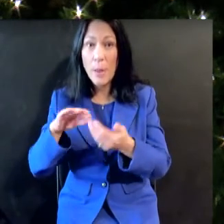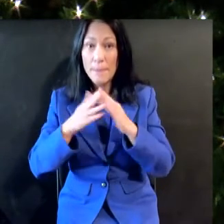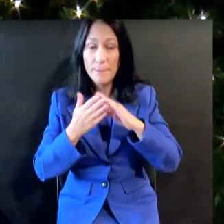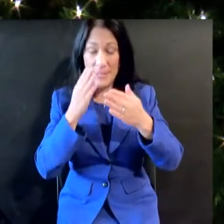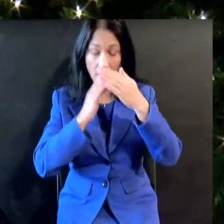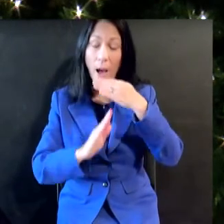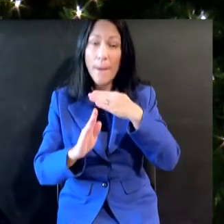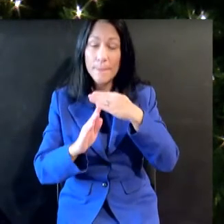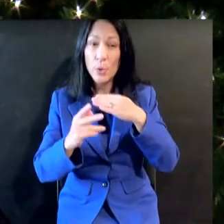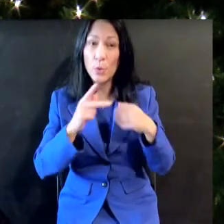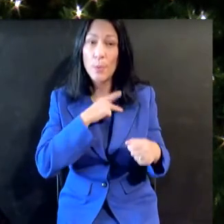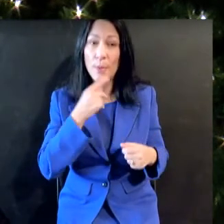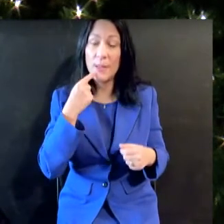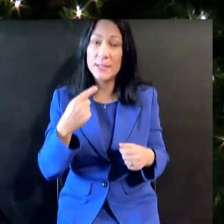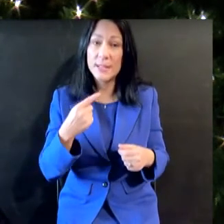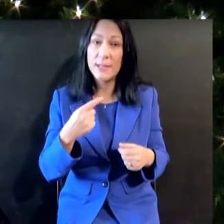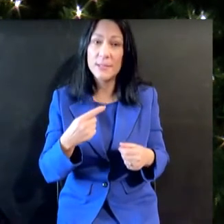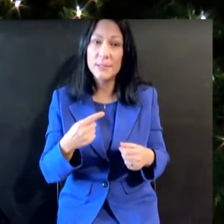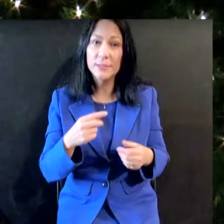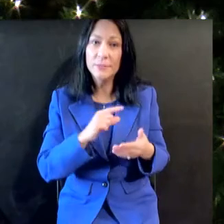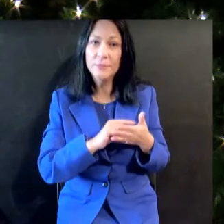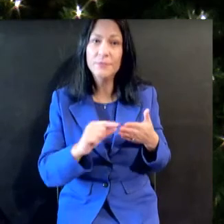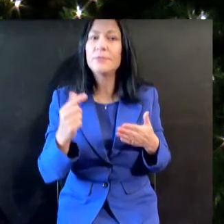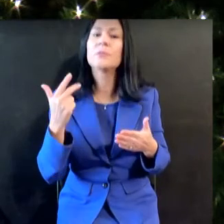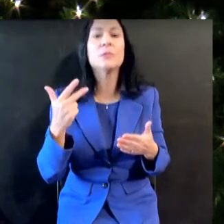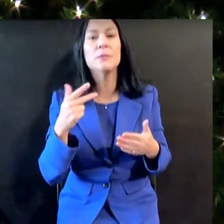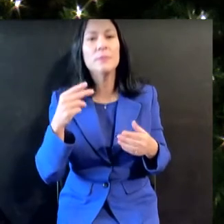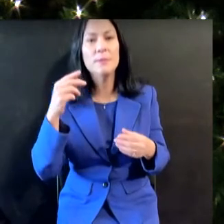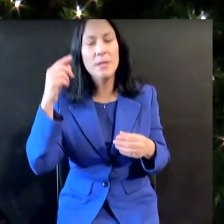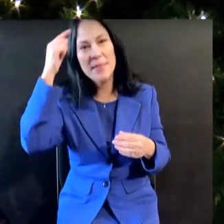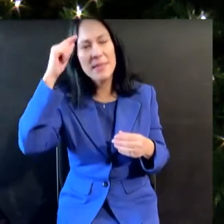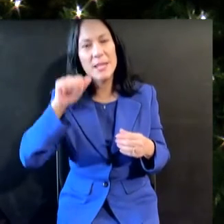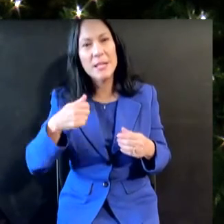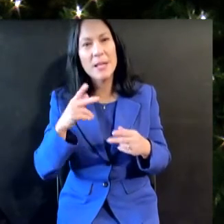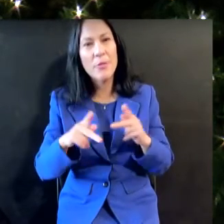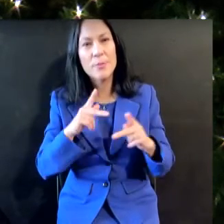Paul says, verse 3, thinking of others as better than yourselves.